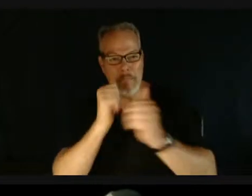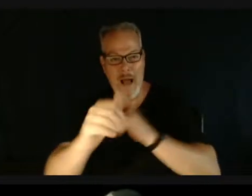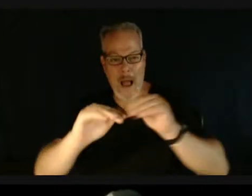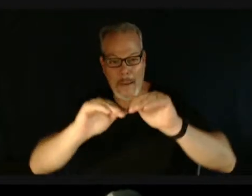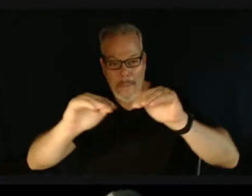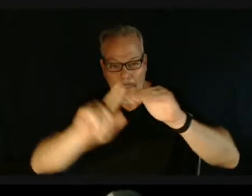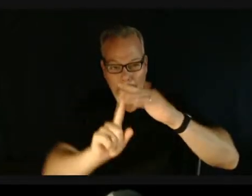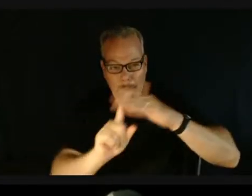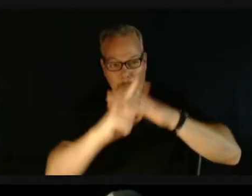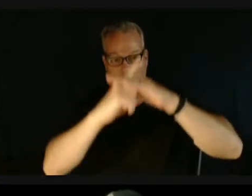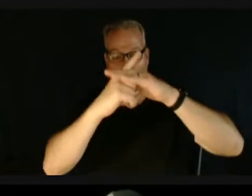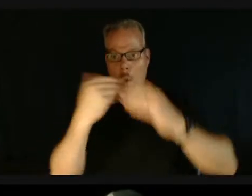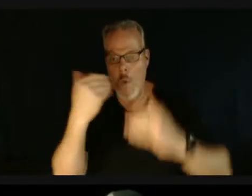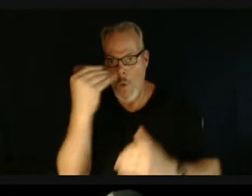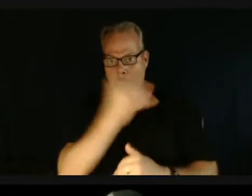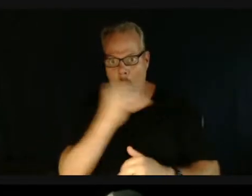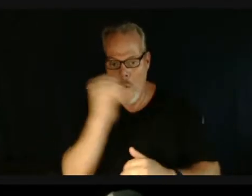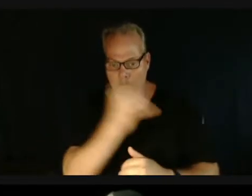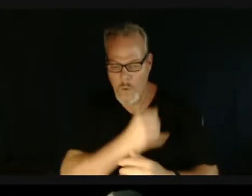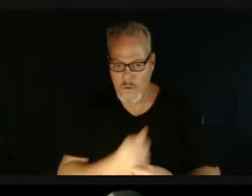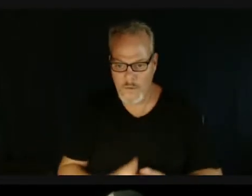it from there.